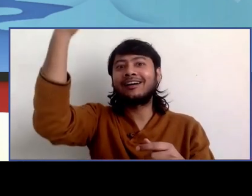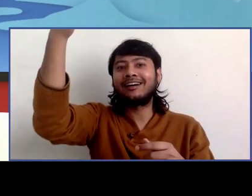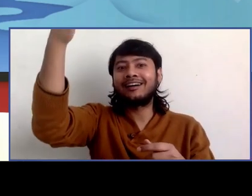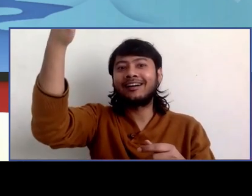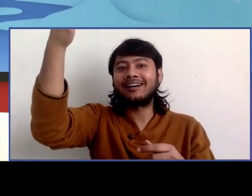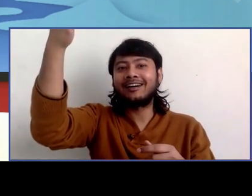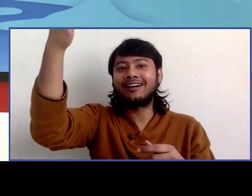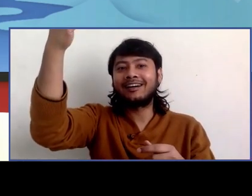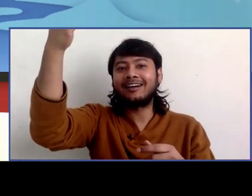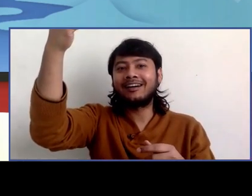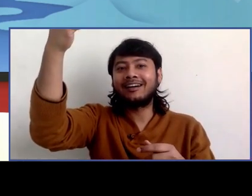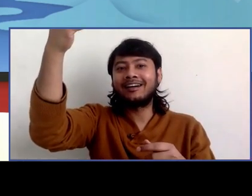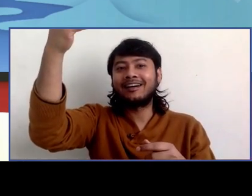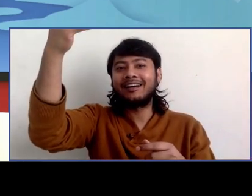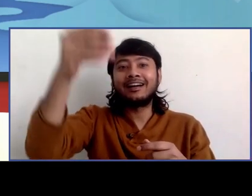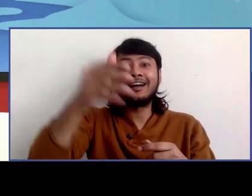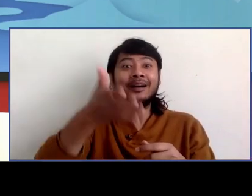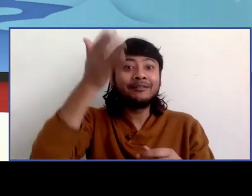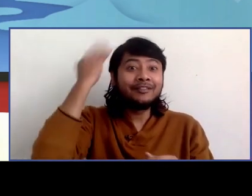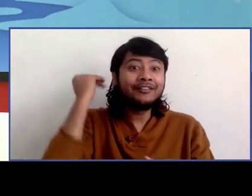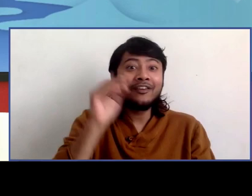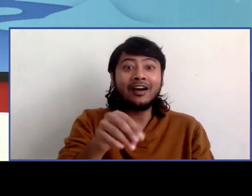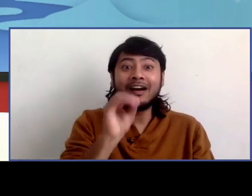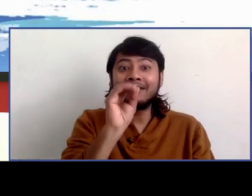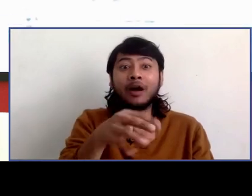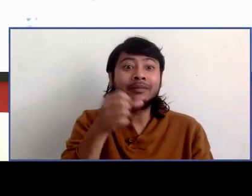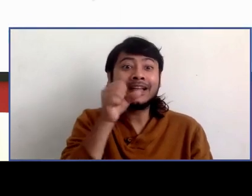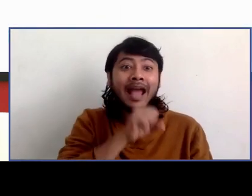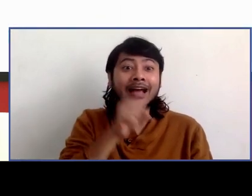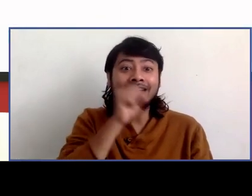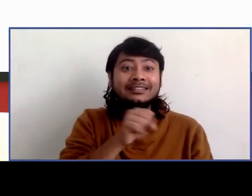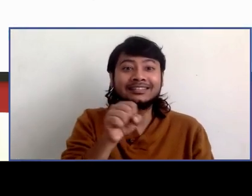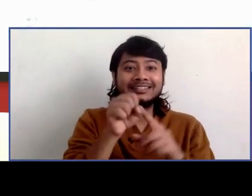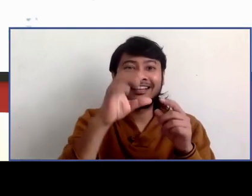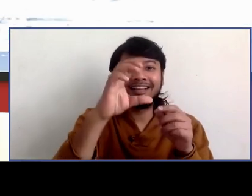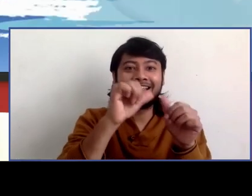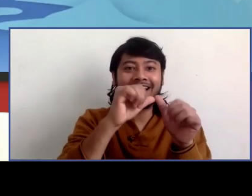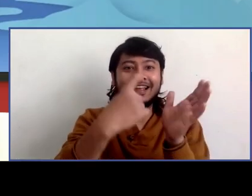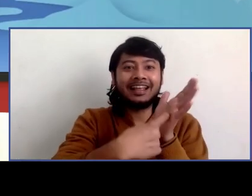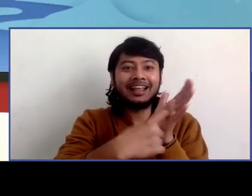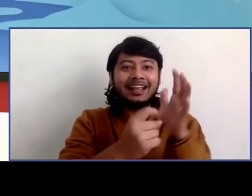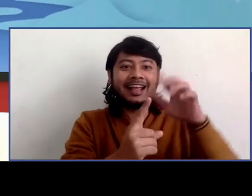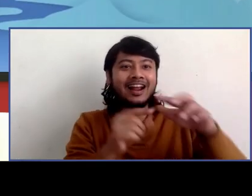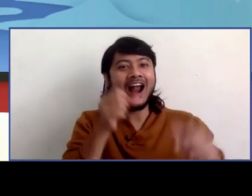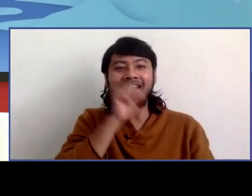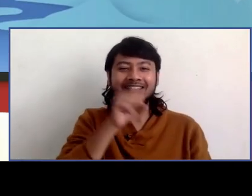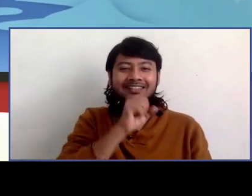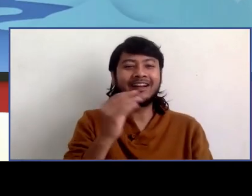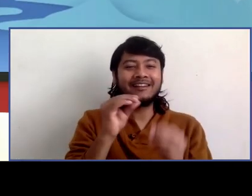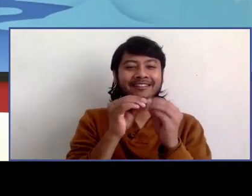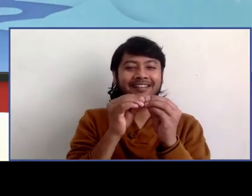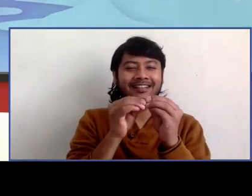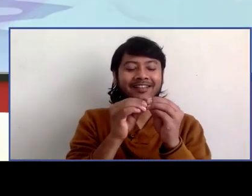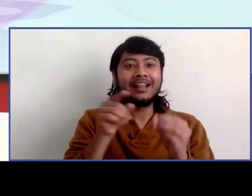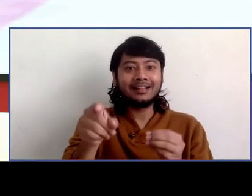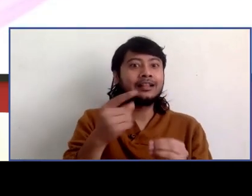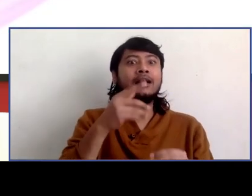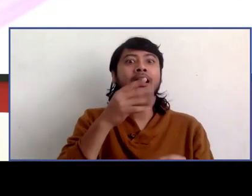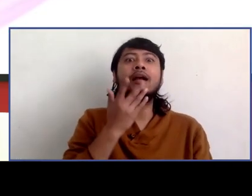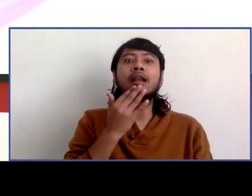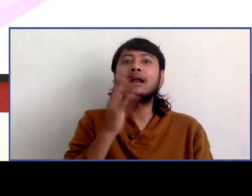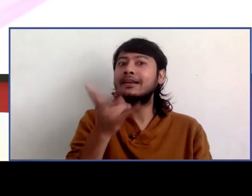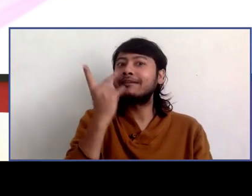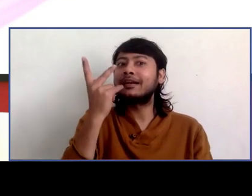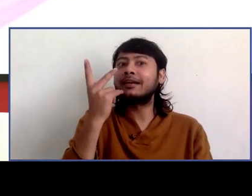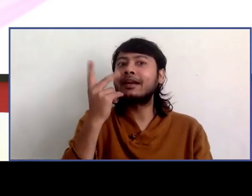not orange. Yeah. And the orange that we see, the carrots today, they say didn't even exist. All